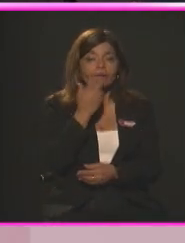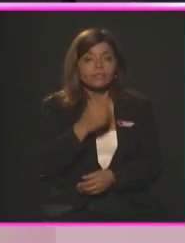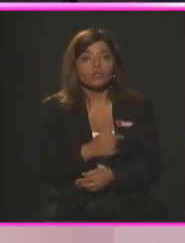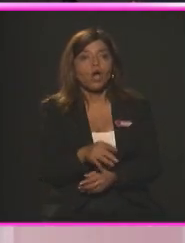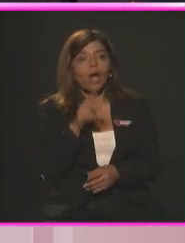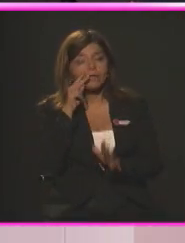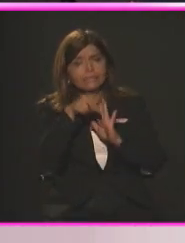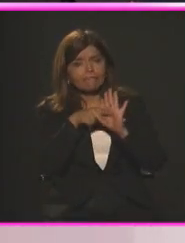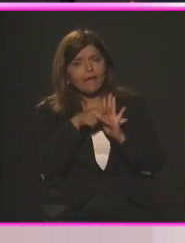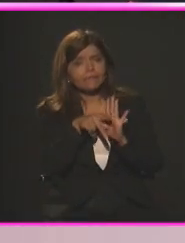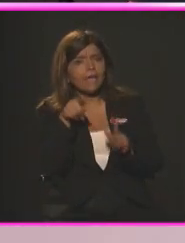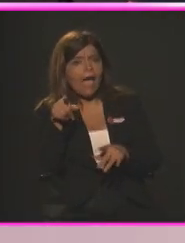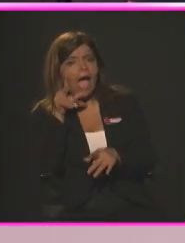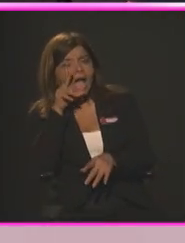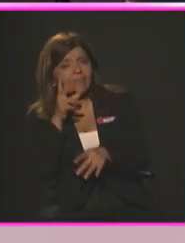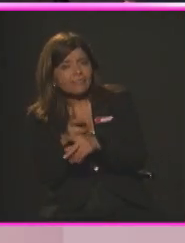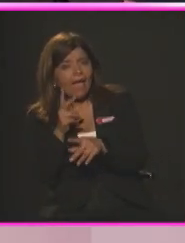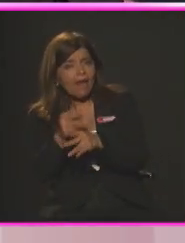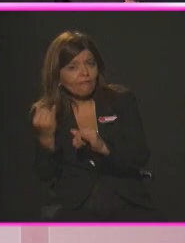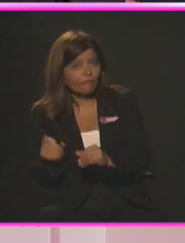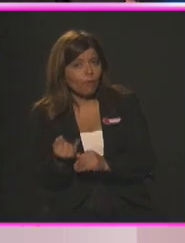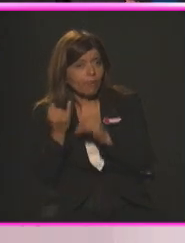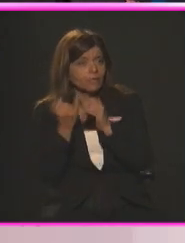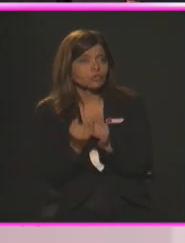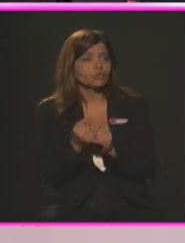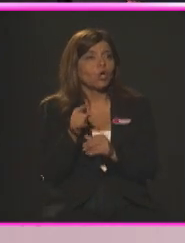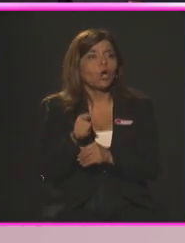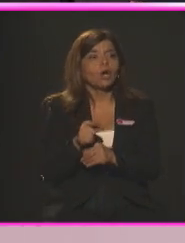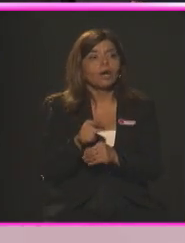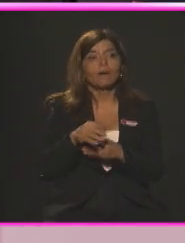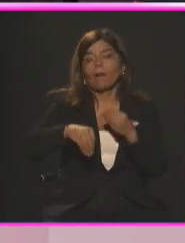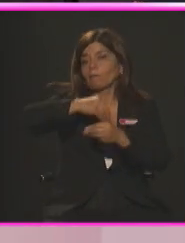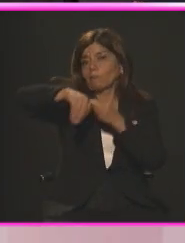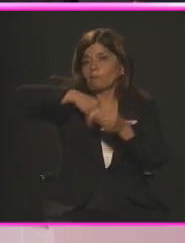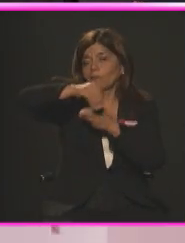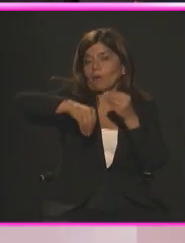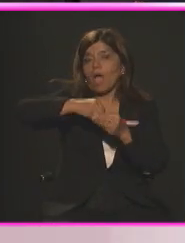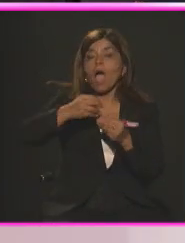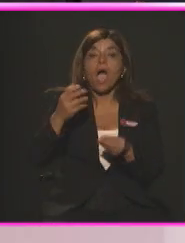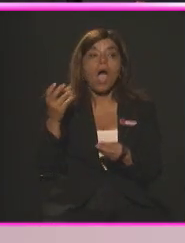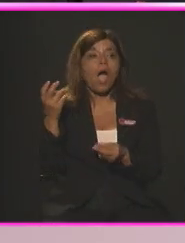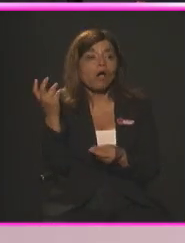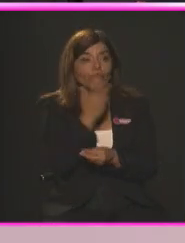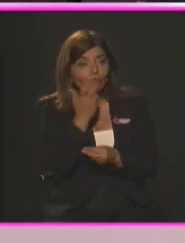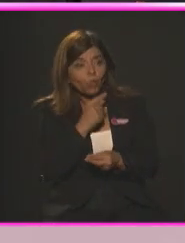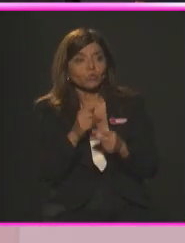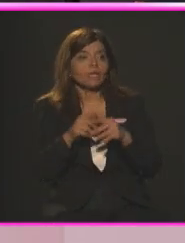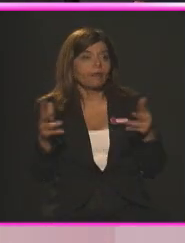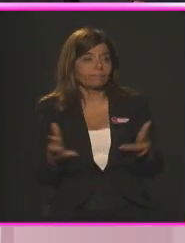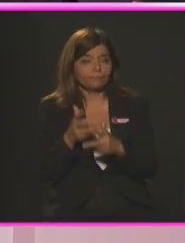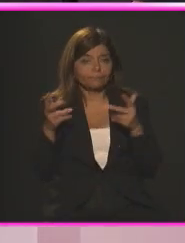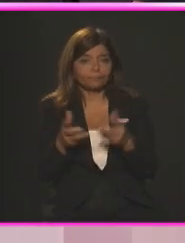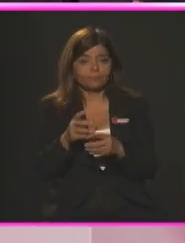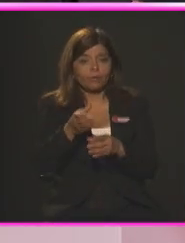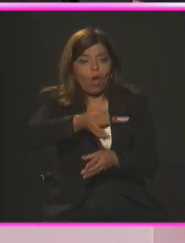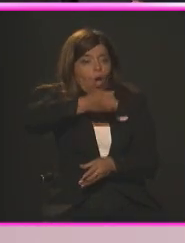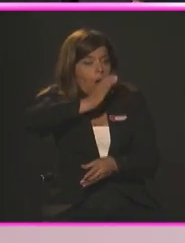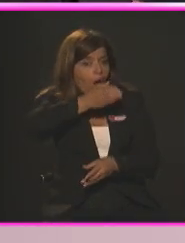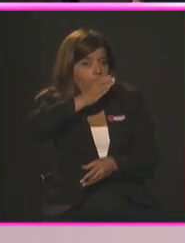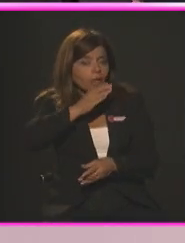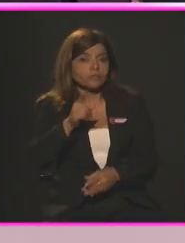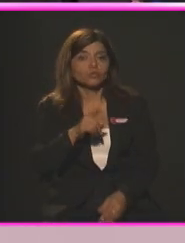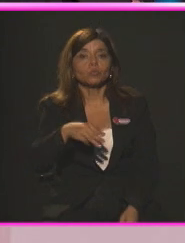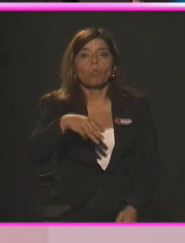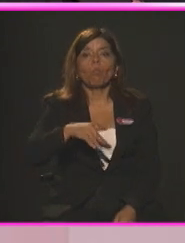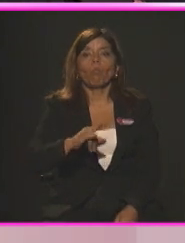it. Now, I'll be honest, right now using this microbiome data is really hard, and the presenters had a terrible